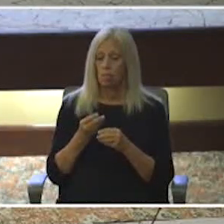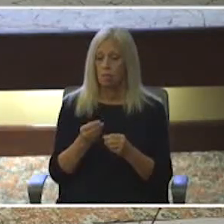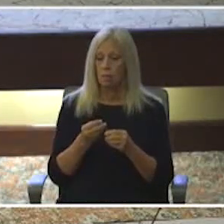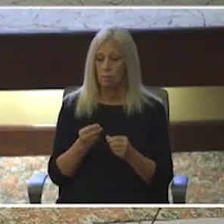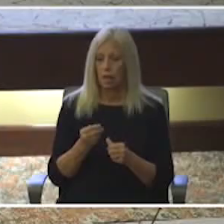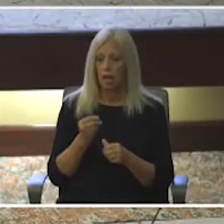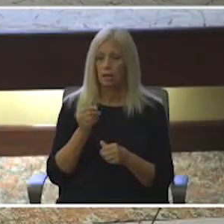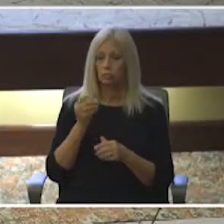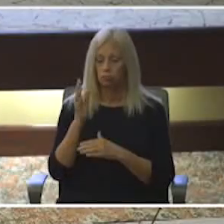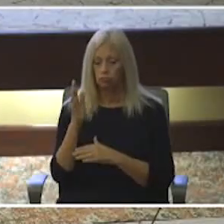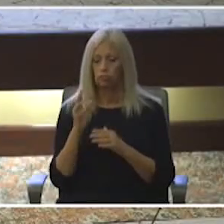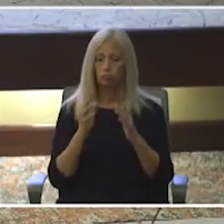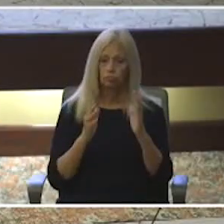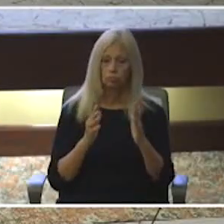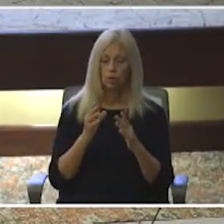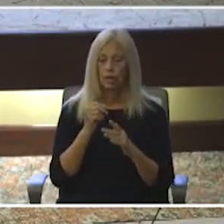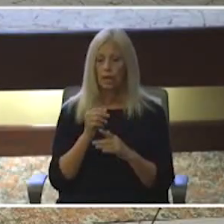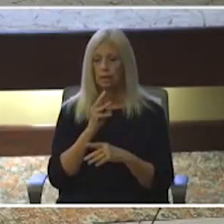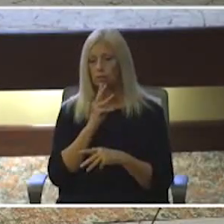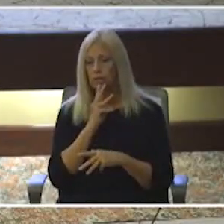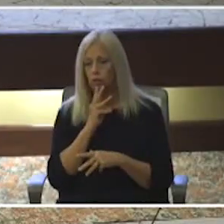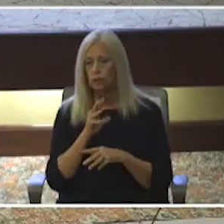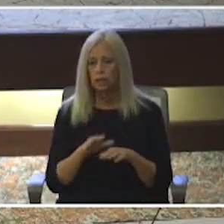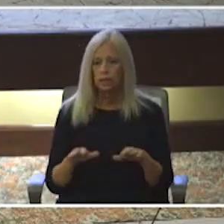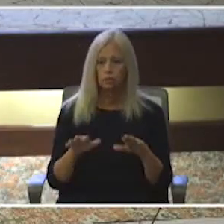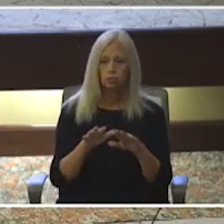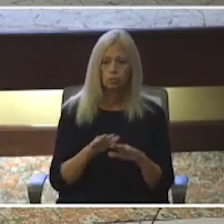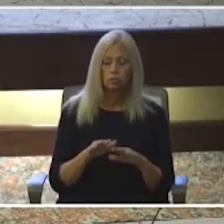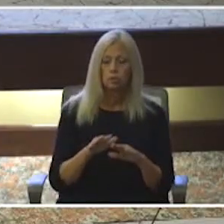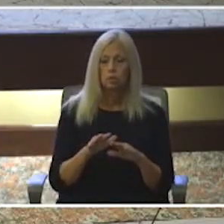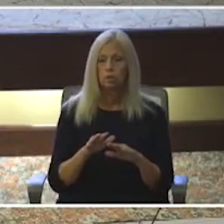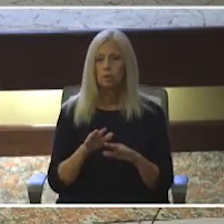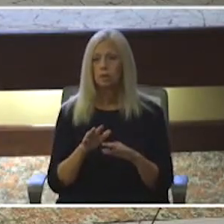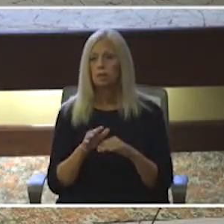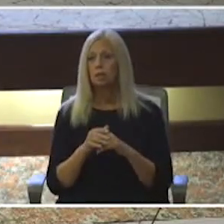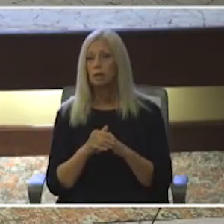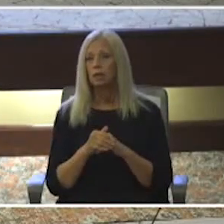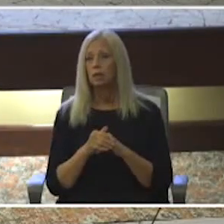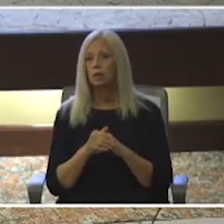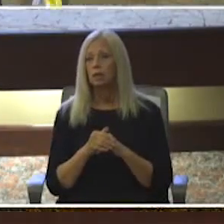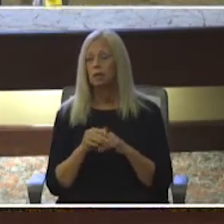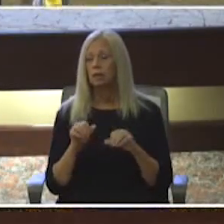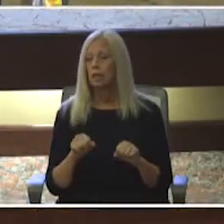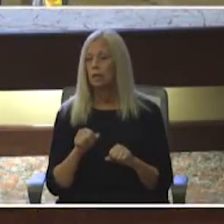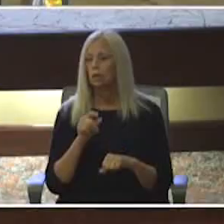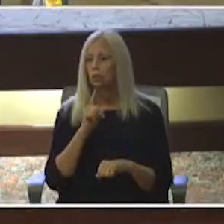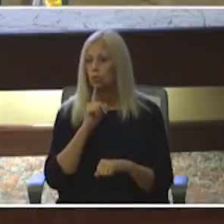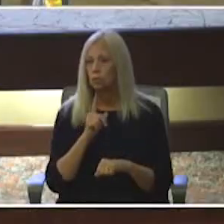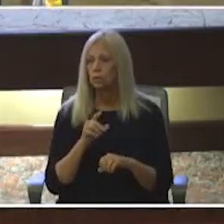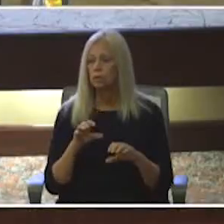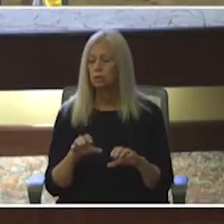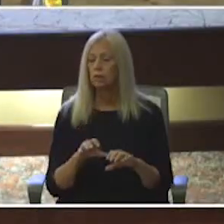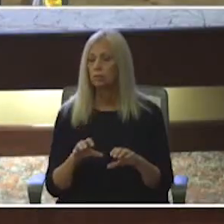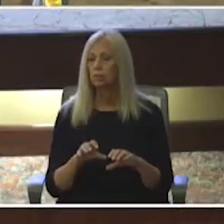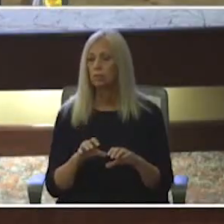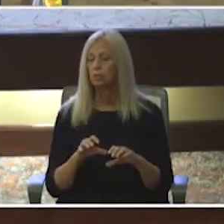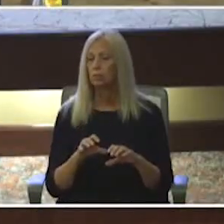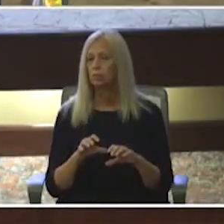feel like the cost would stay relatively stable on if we wanted to come back in at a later date and really do it up for any reason?